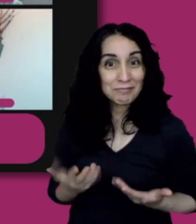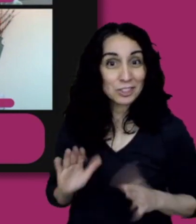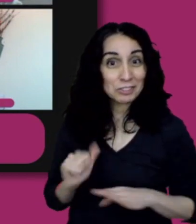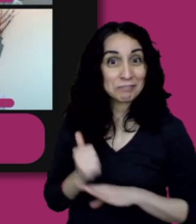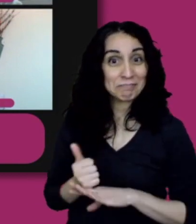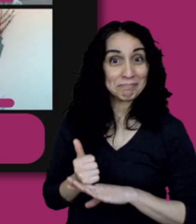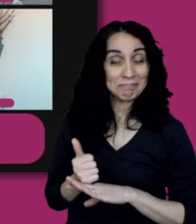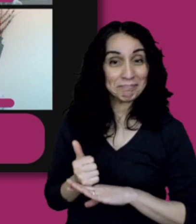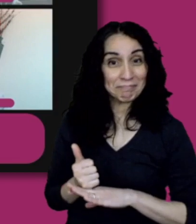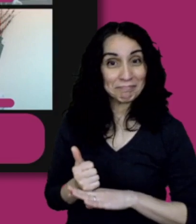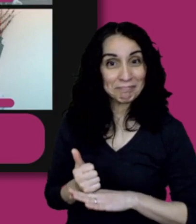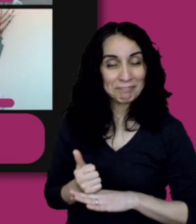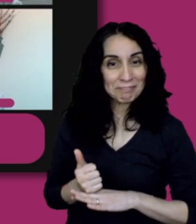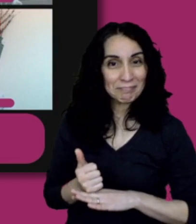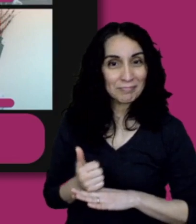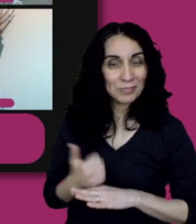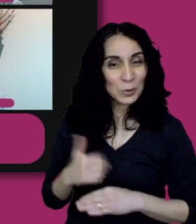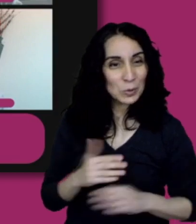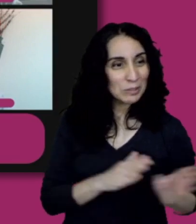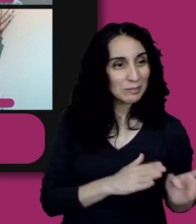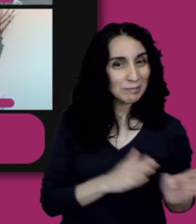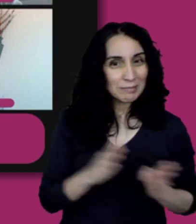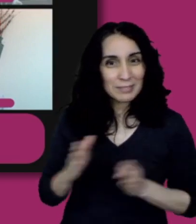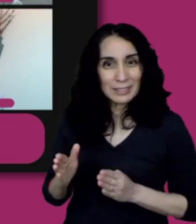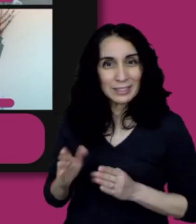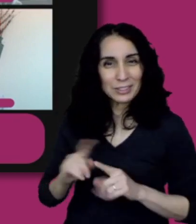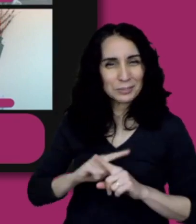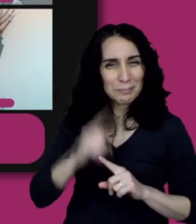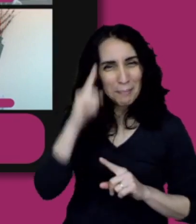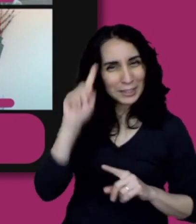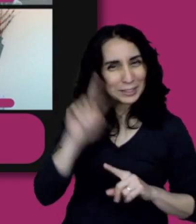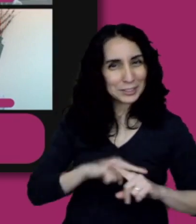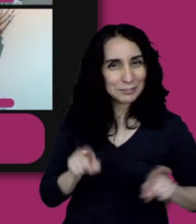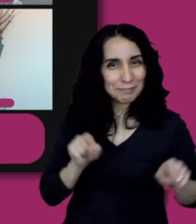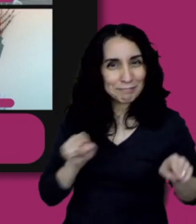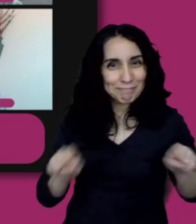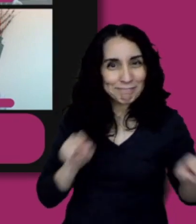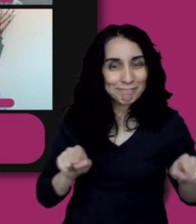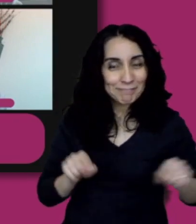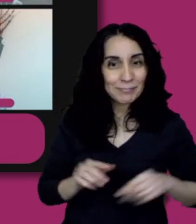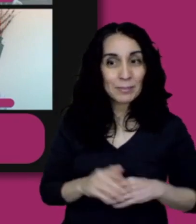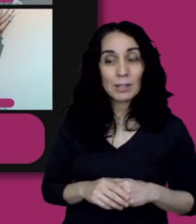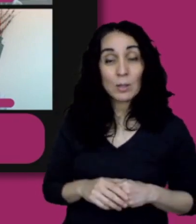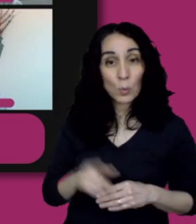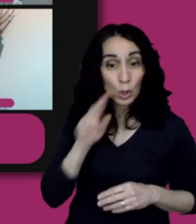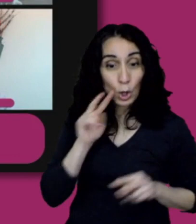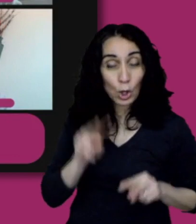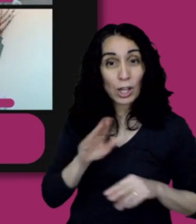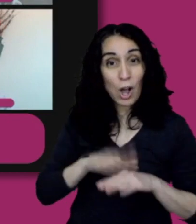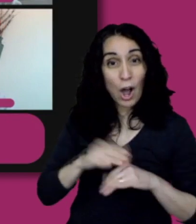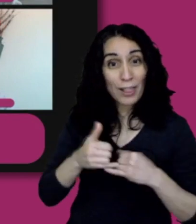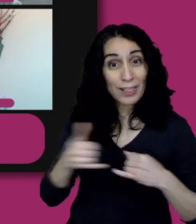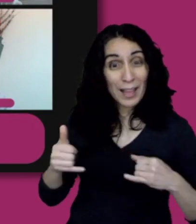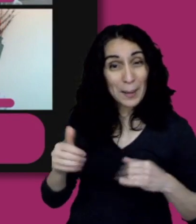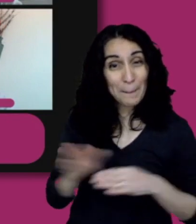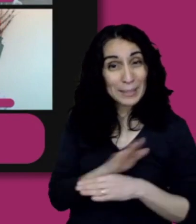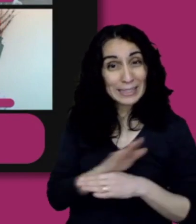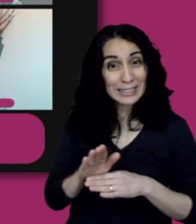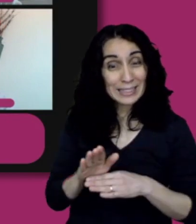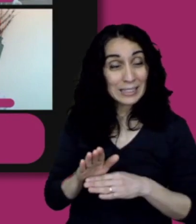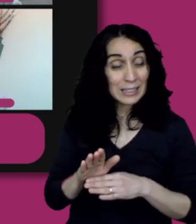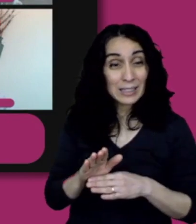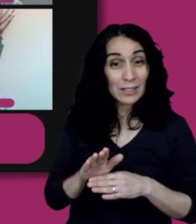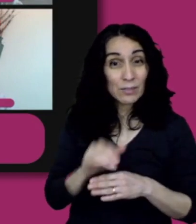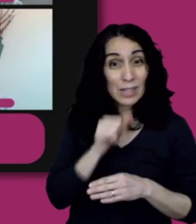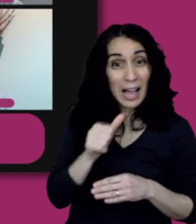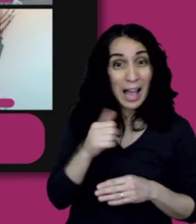day. And one of the first things you look at, I think, is a big challenge for people who are looking at online businesses that don't